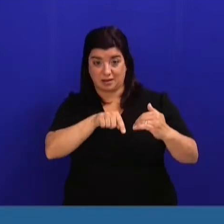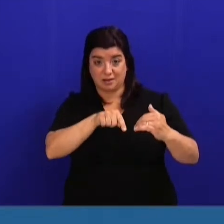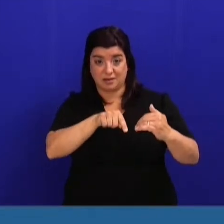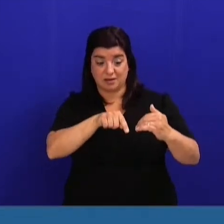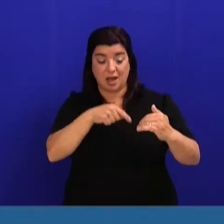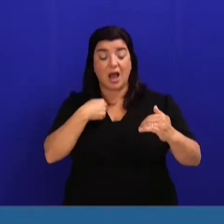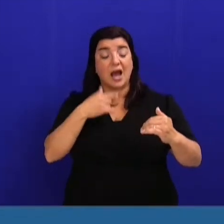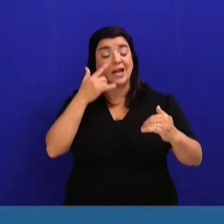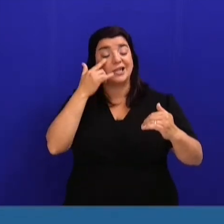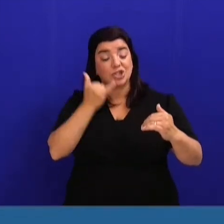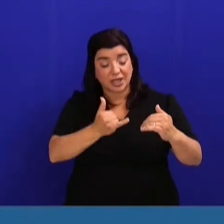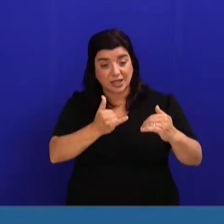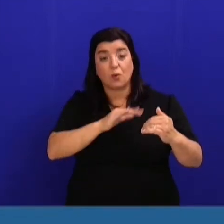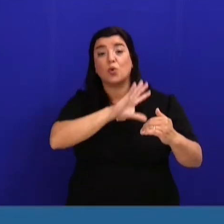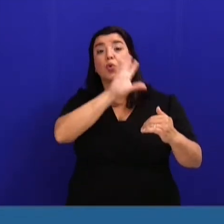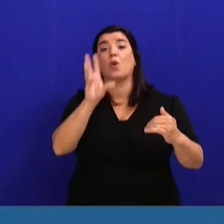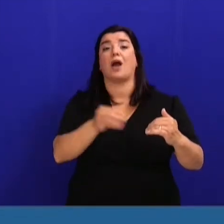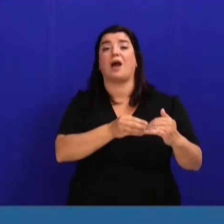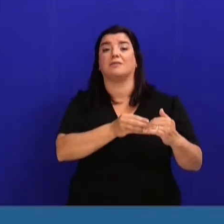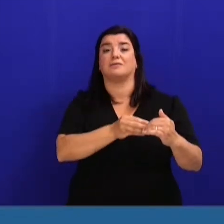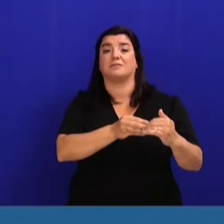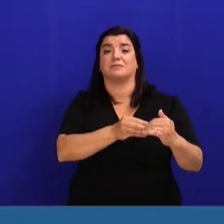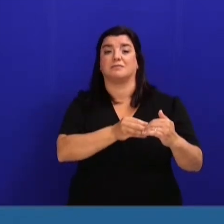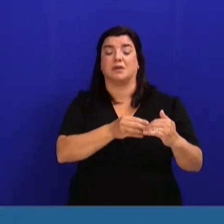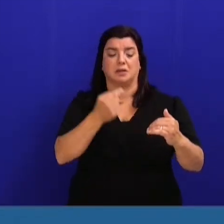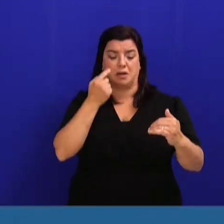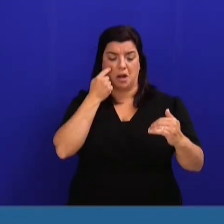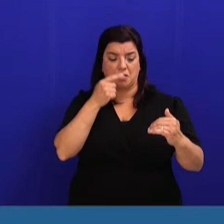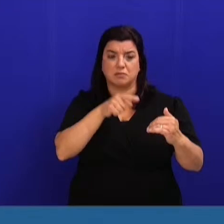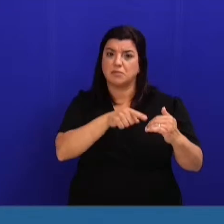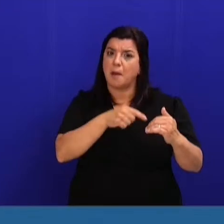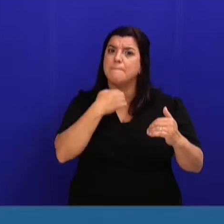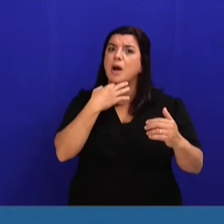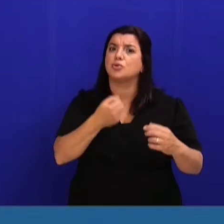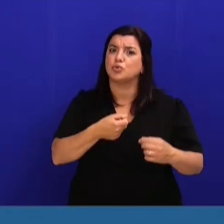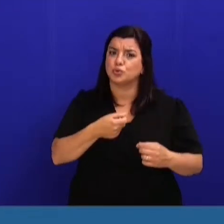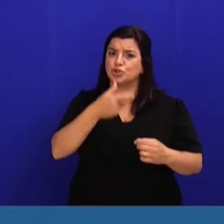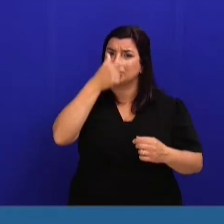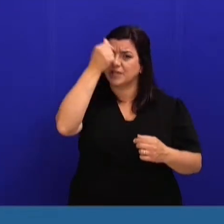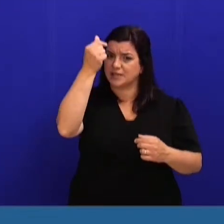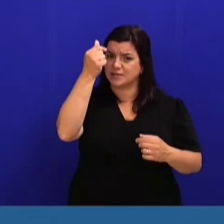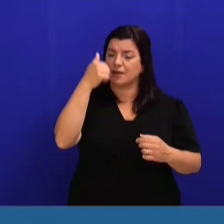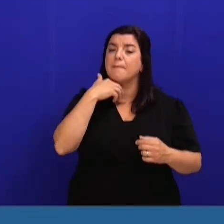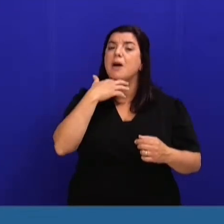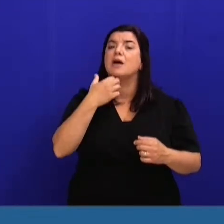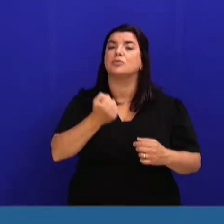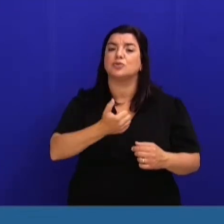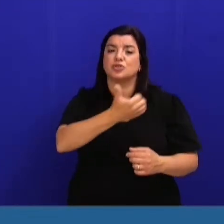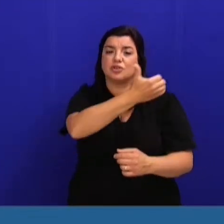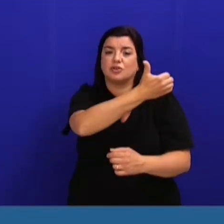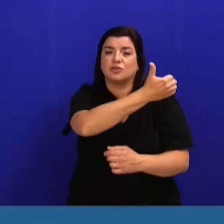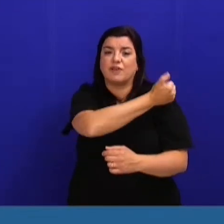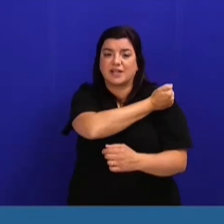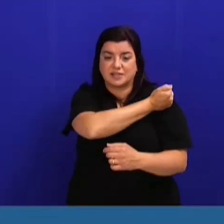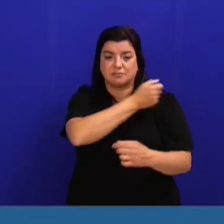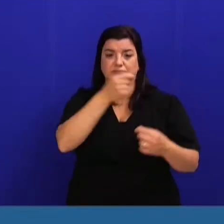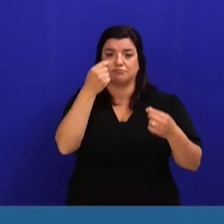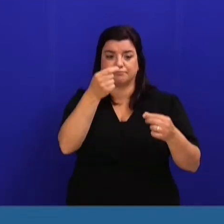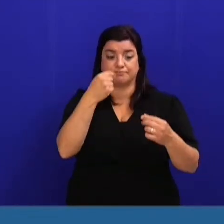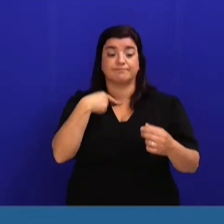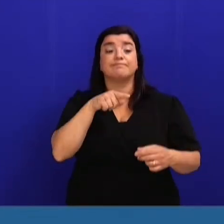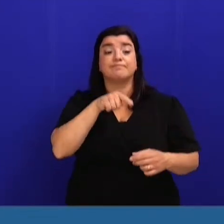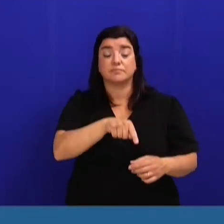hemm id-double checks, naraw li xi ħadd minnhom m'għandux it-test jew m'għandux il-vaccine certificate, dak nagħmlulu